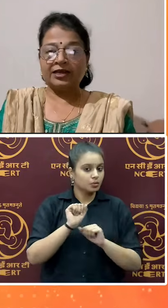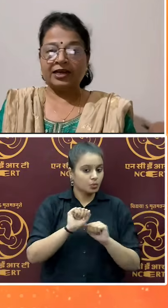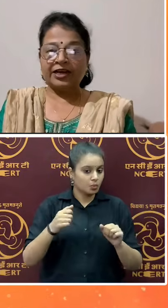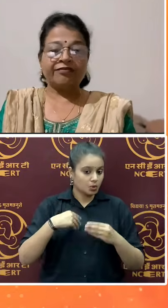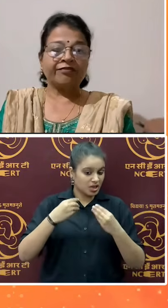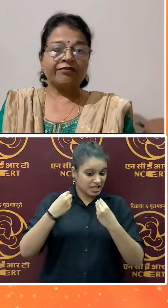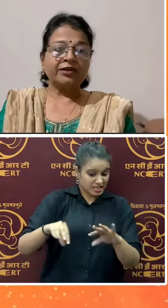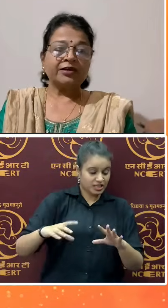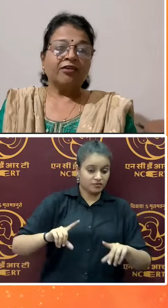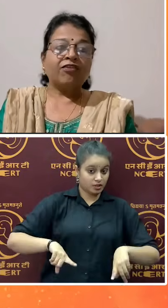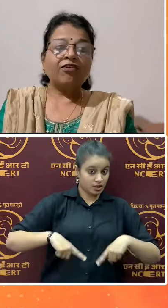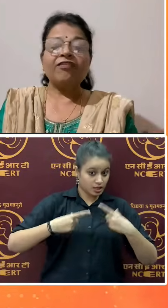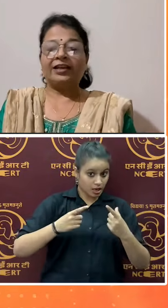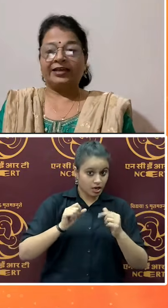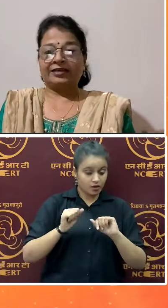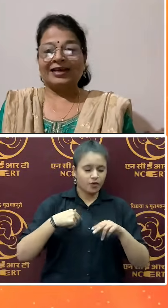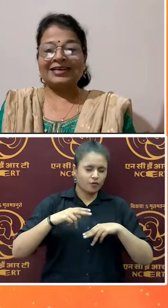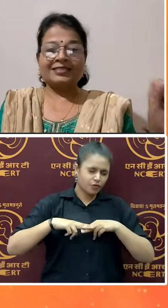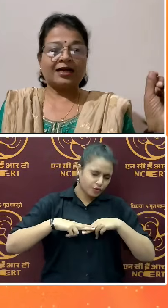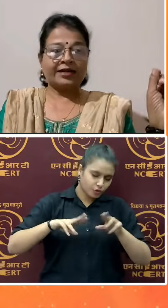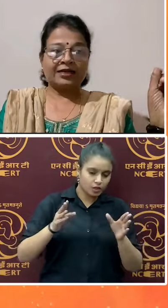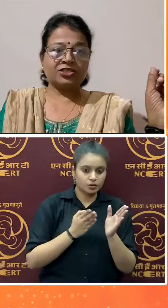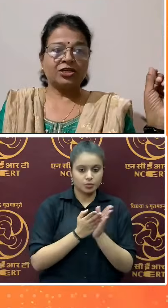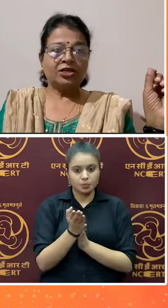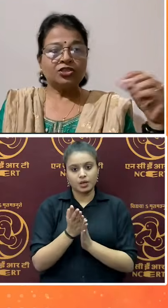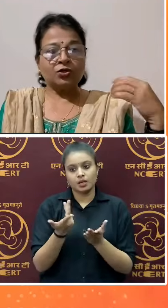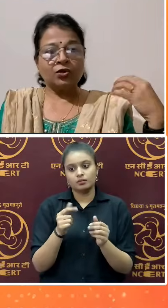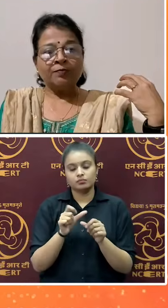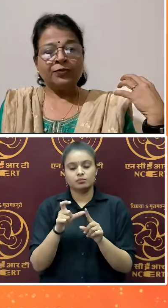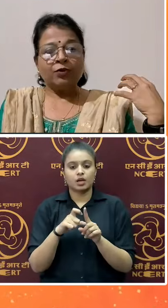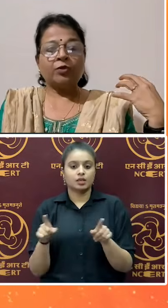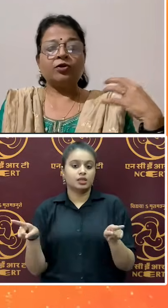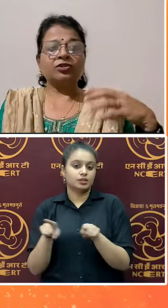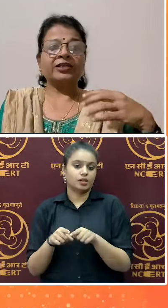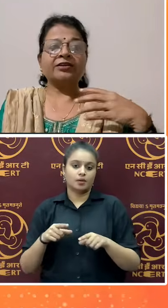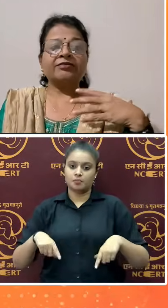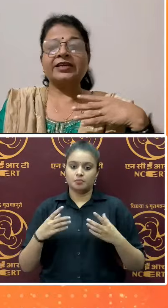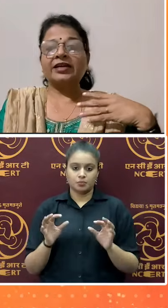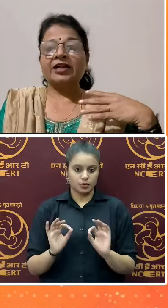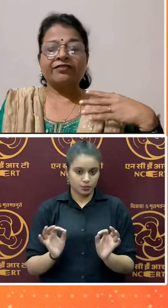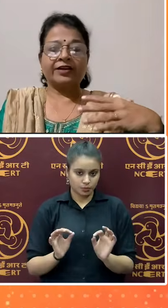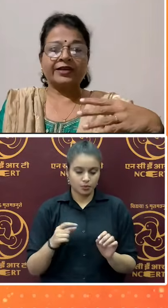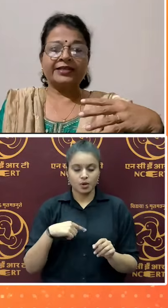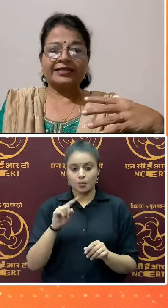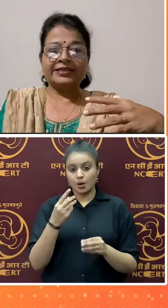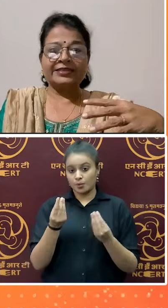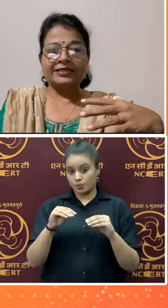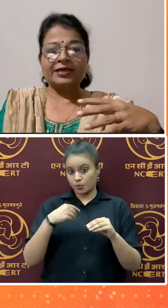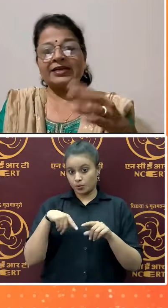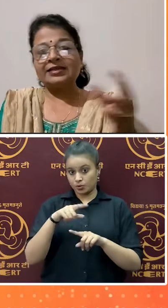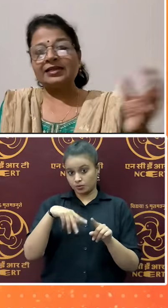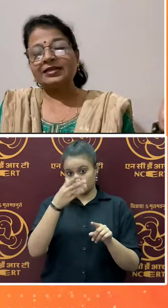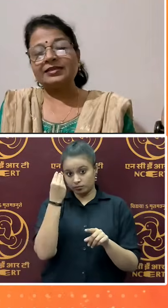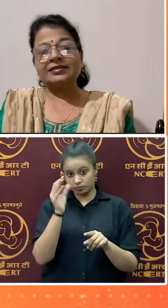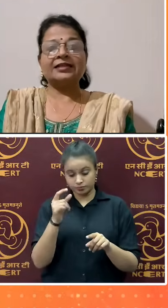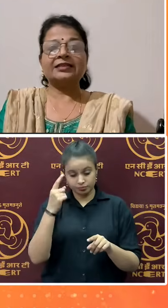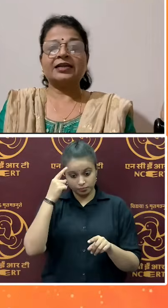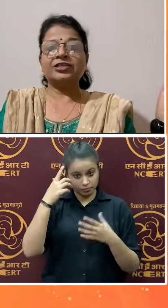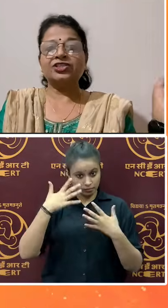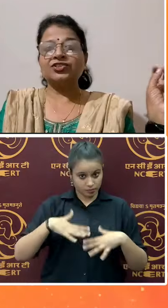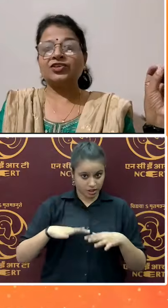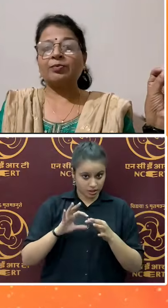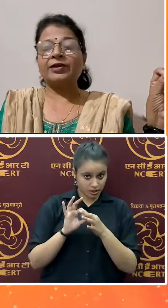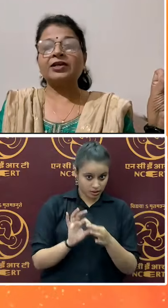live their life fulfilling as adults. So, one more thing we cannot forget is the mental